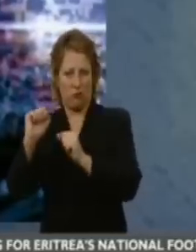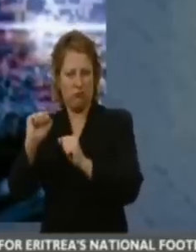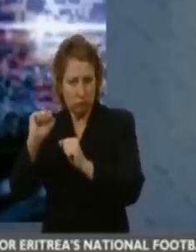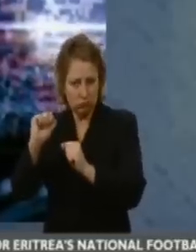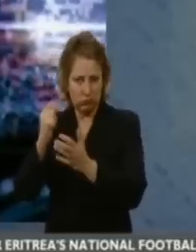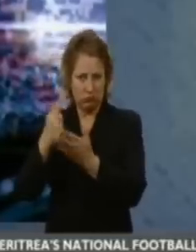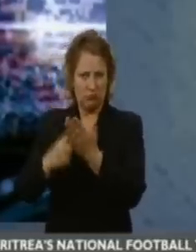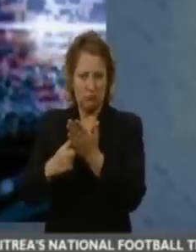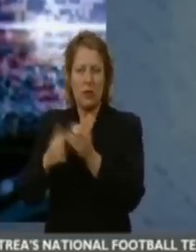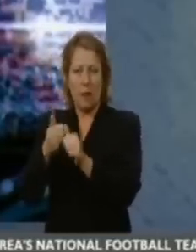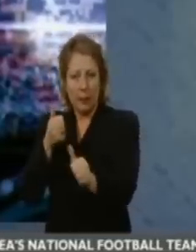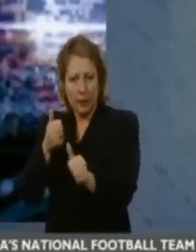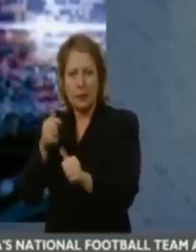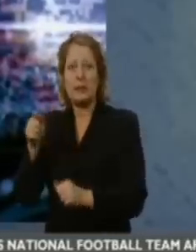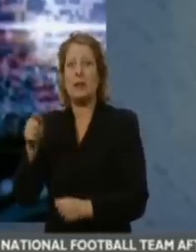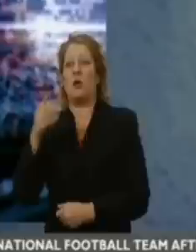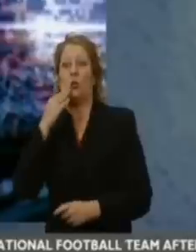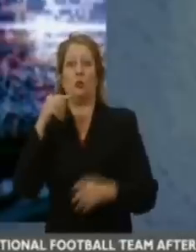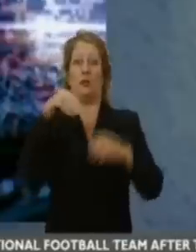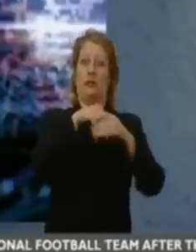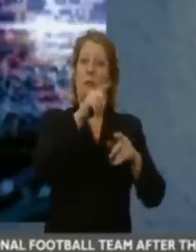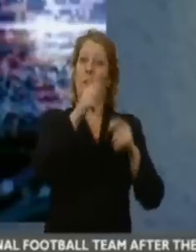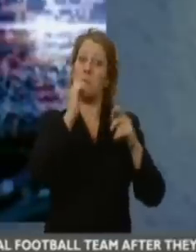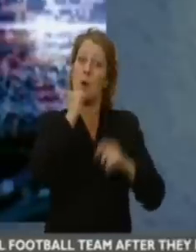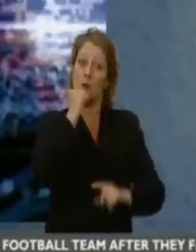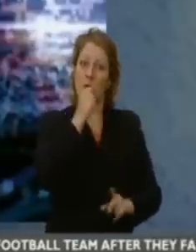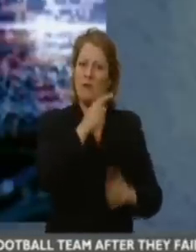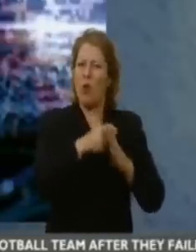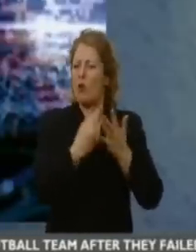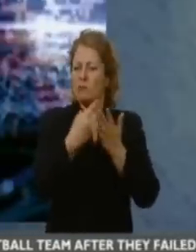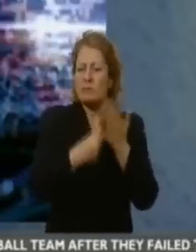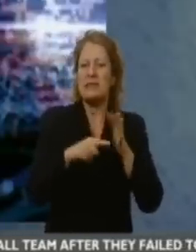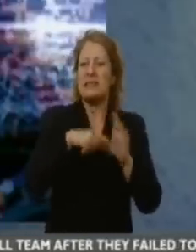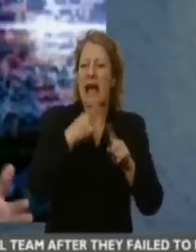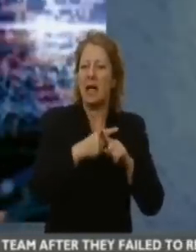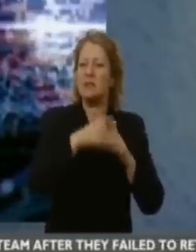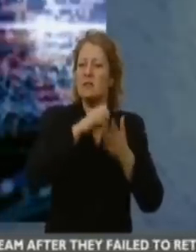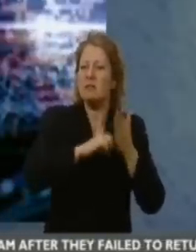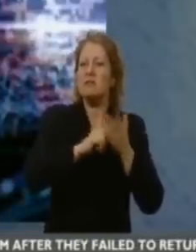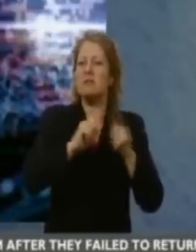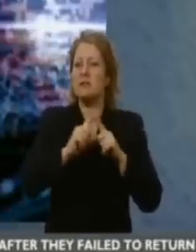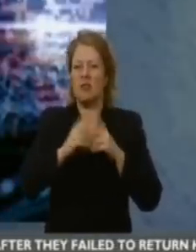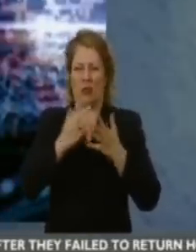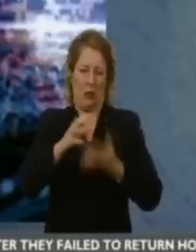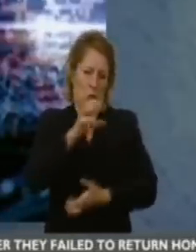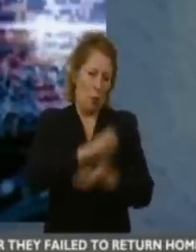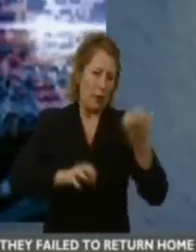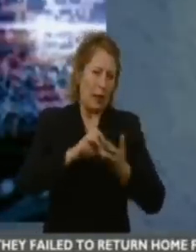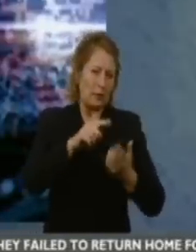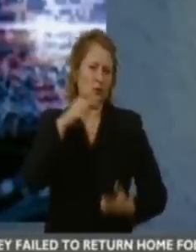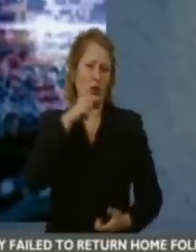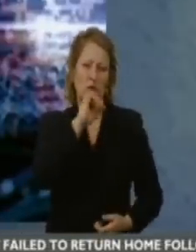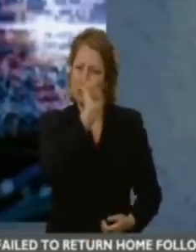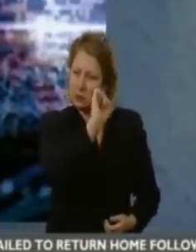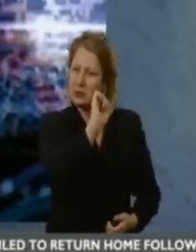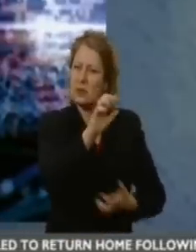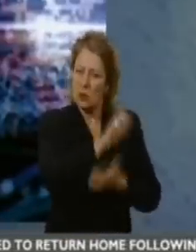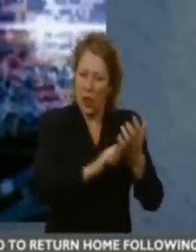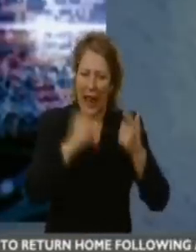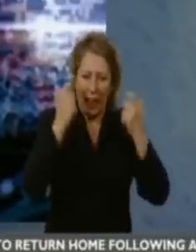us sort of get through the labyrinth of complicated Russian legal system.